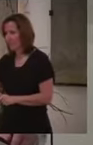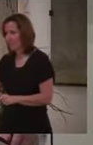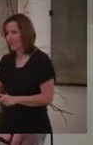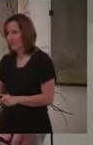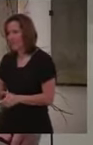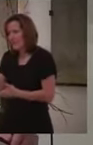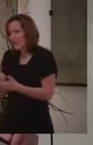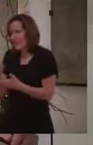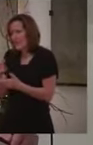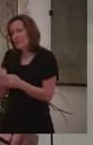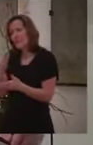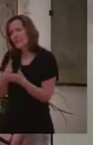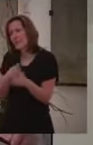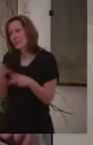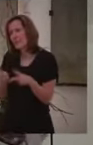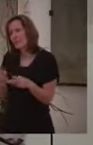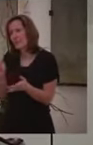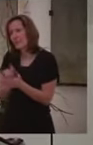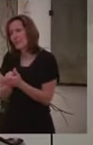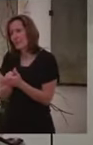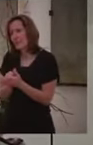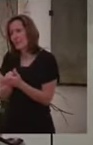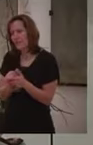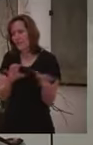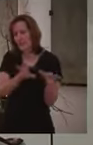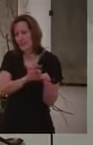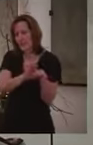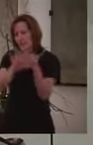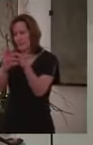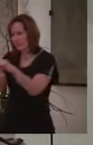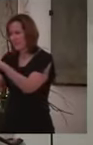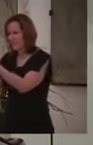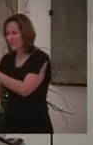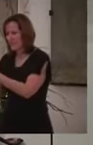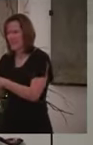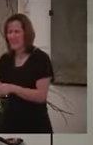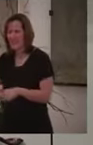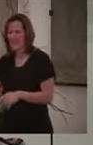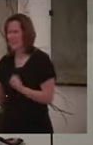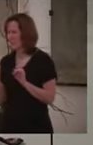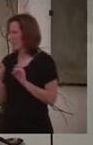I know that to some, that assemblage must sound awful.